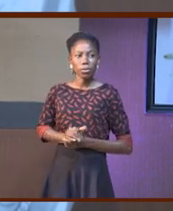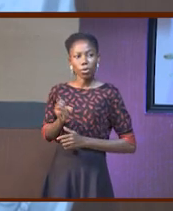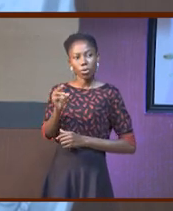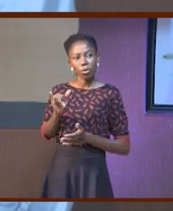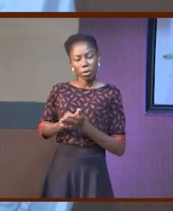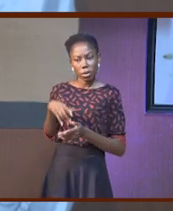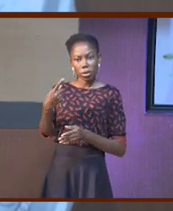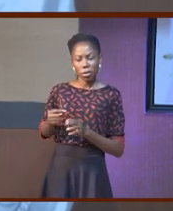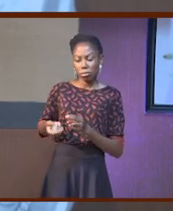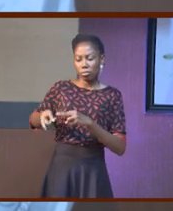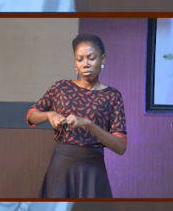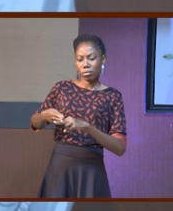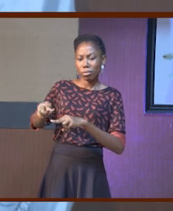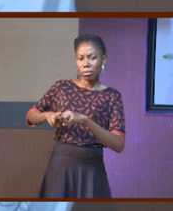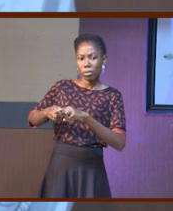So that the interest won't start.